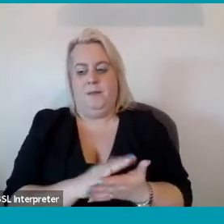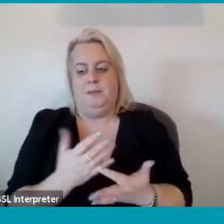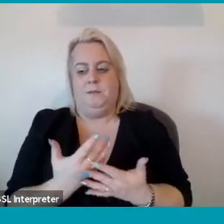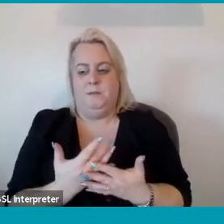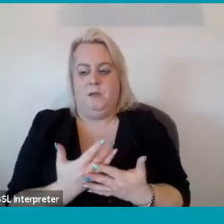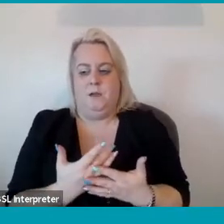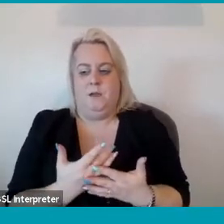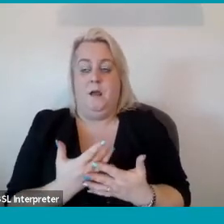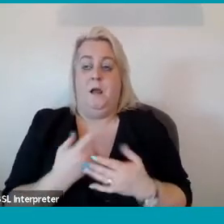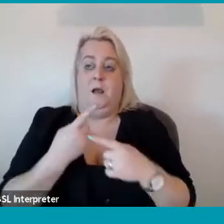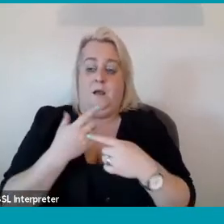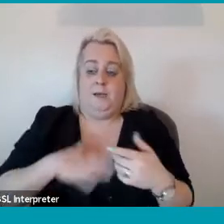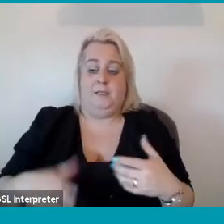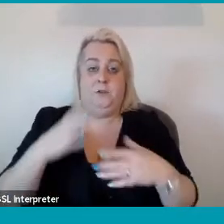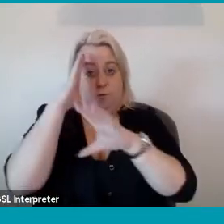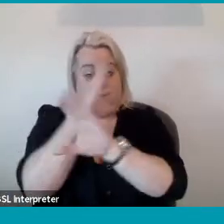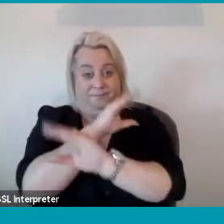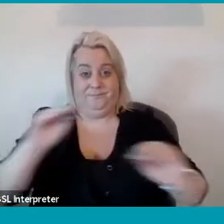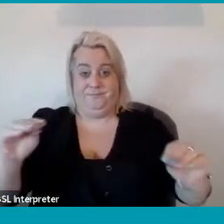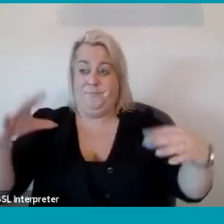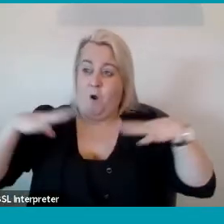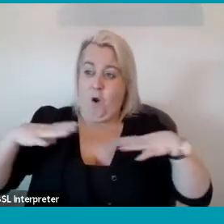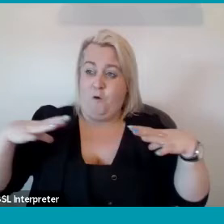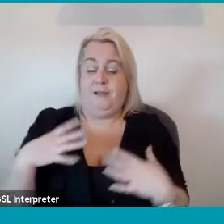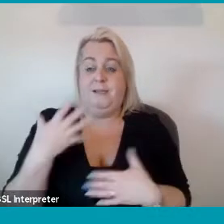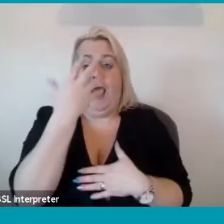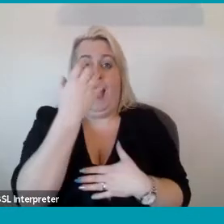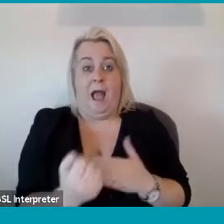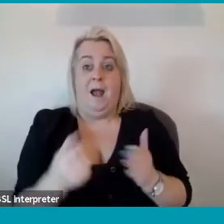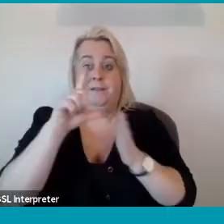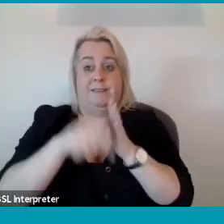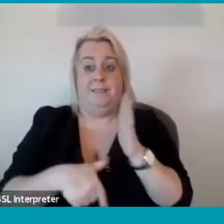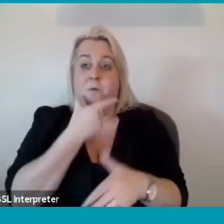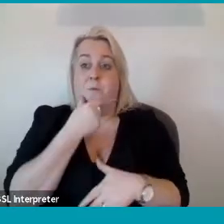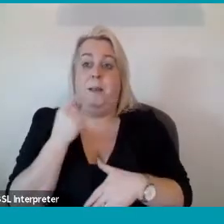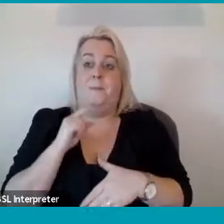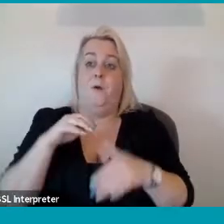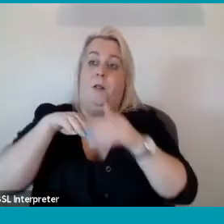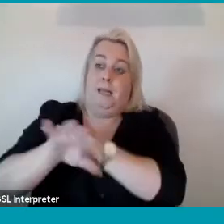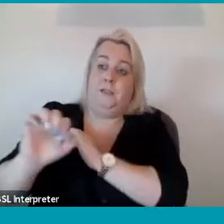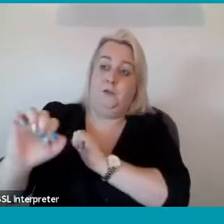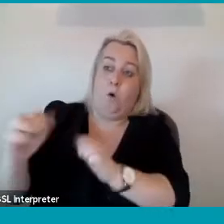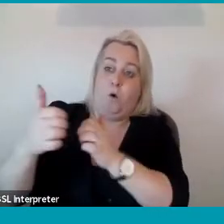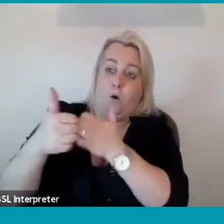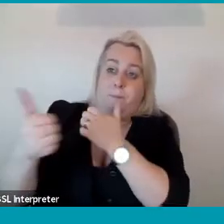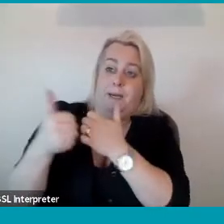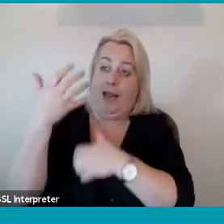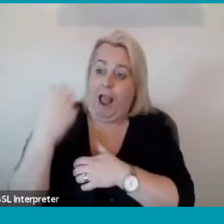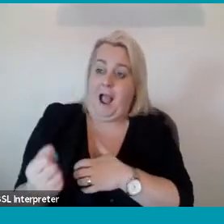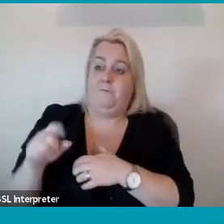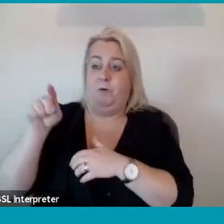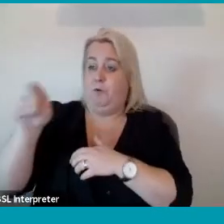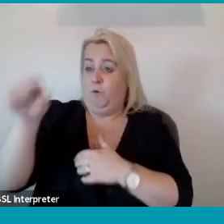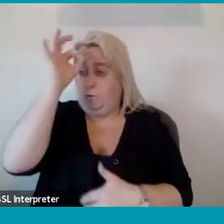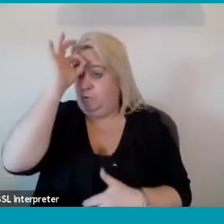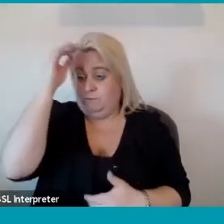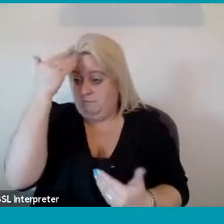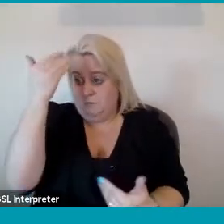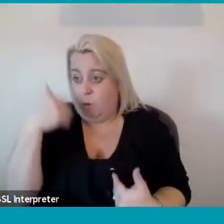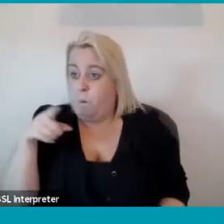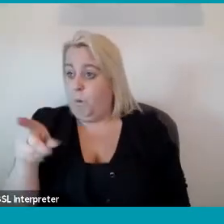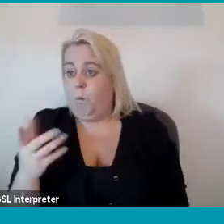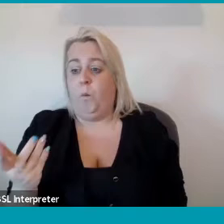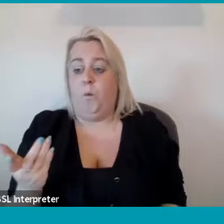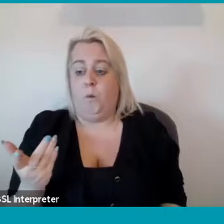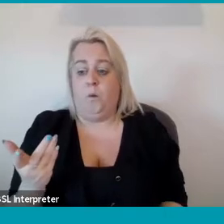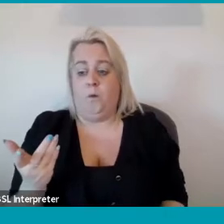people to know that you are already dealing with far more disabled people than you're aware of, which takes some of the mystery away and some of